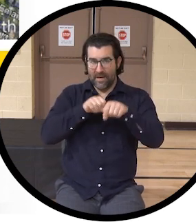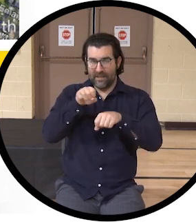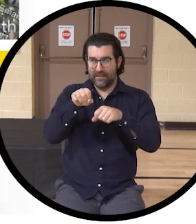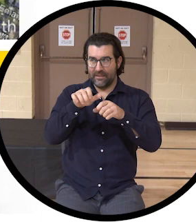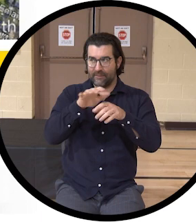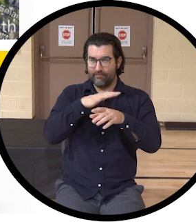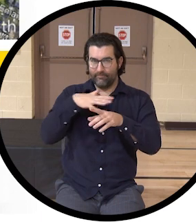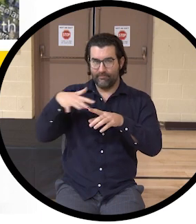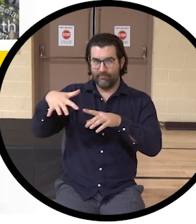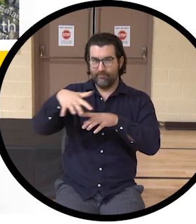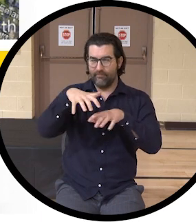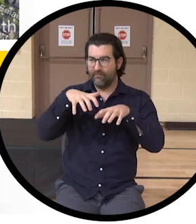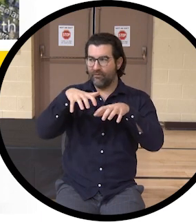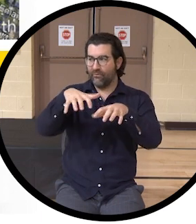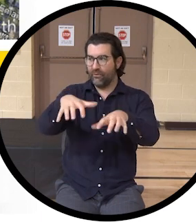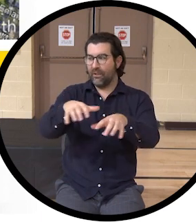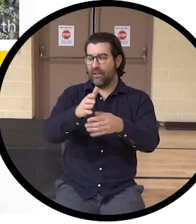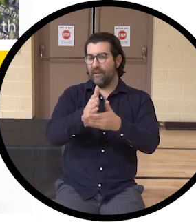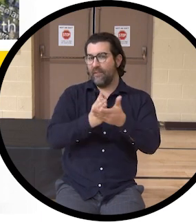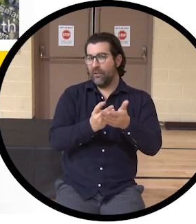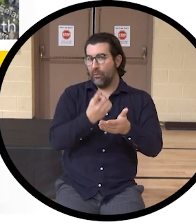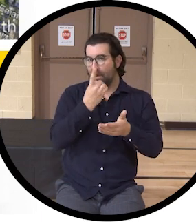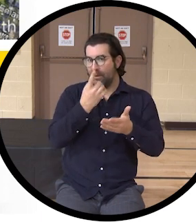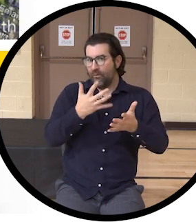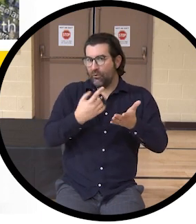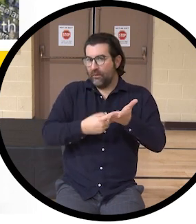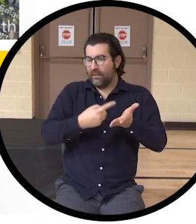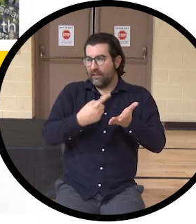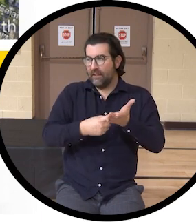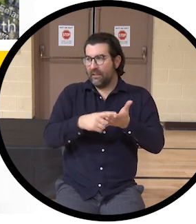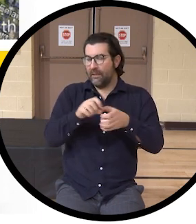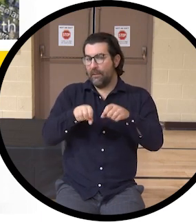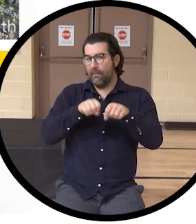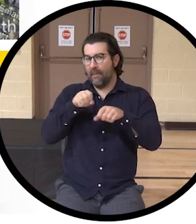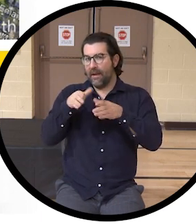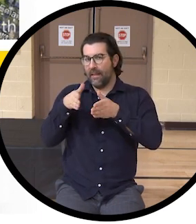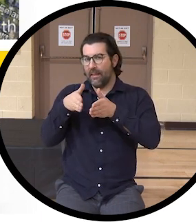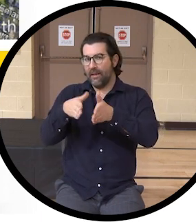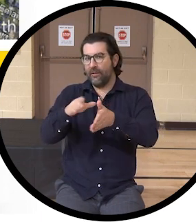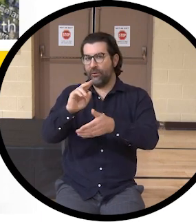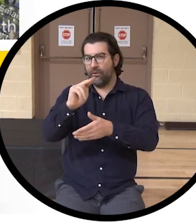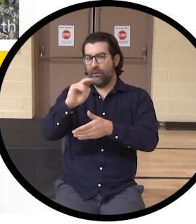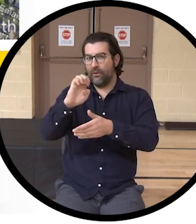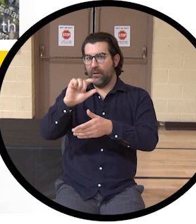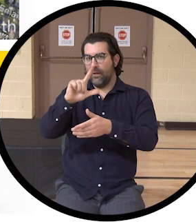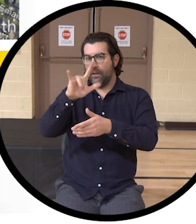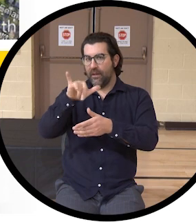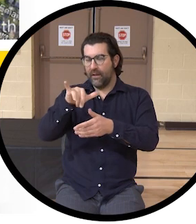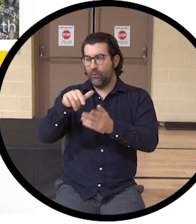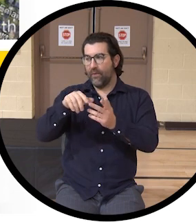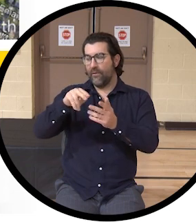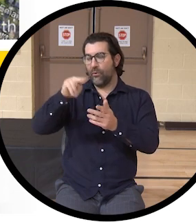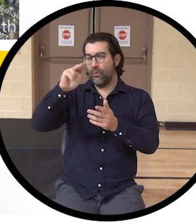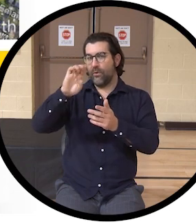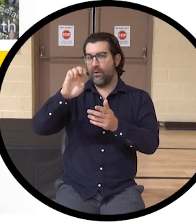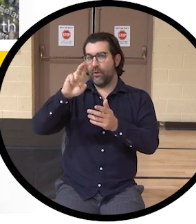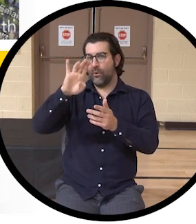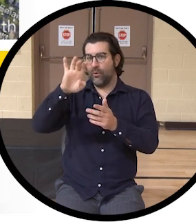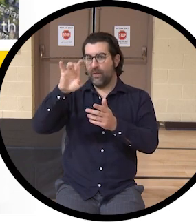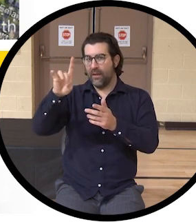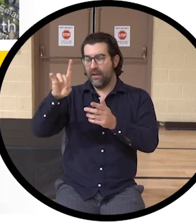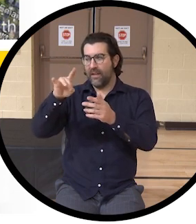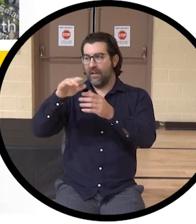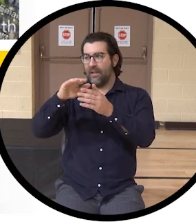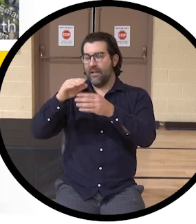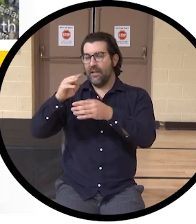have Stanton Avenue Phase 1 that we talked about, the bike lanes on Negley, we also have the North Euclid Neighborway, and I know that